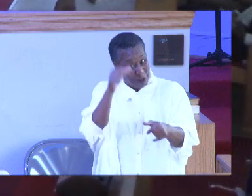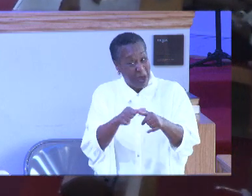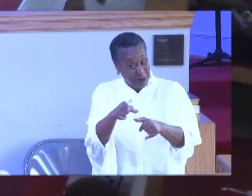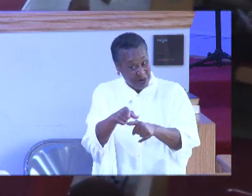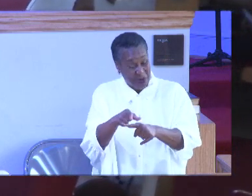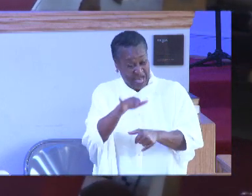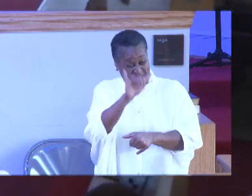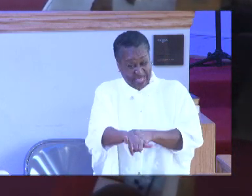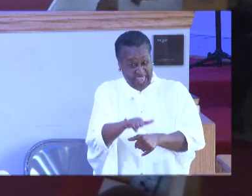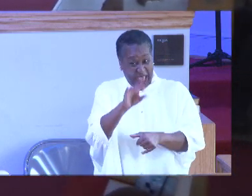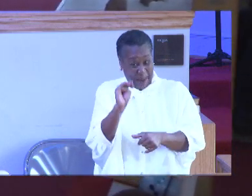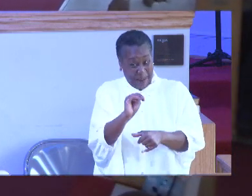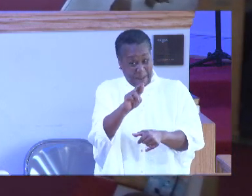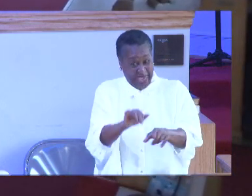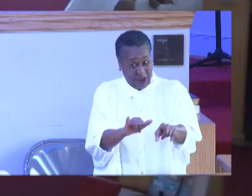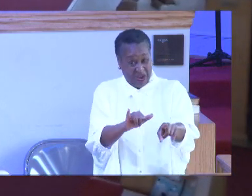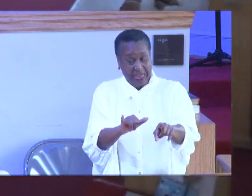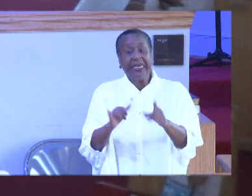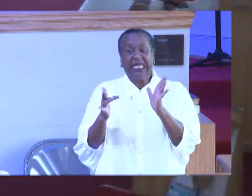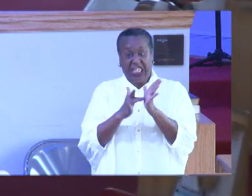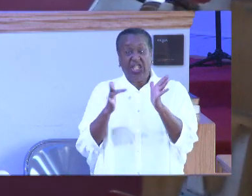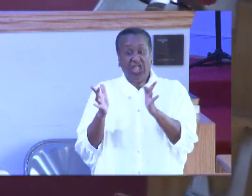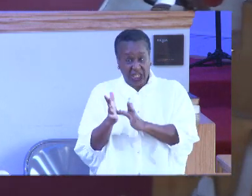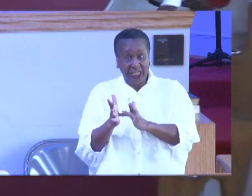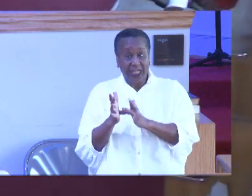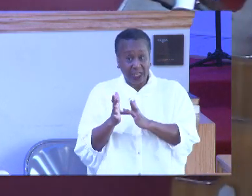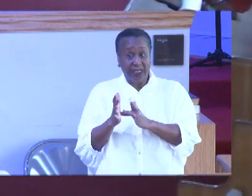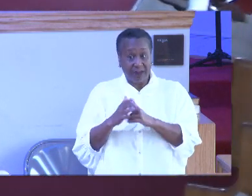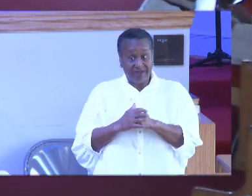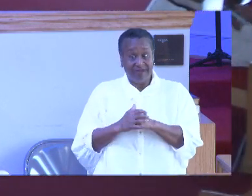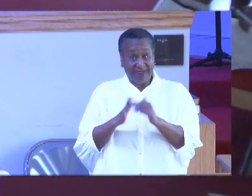This Mary whom Jesus has